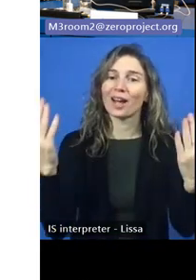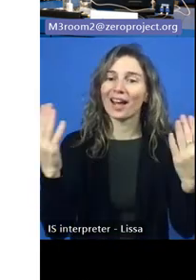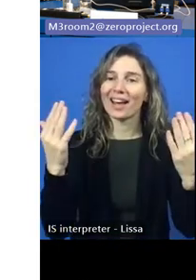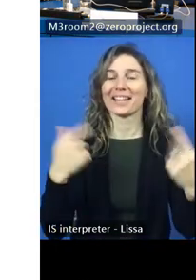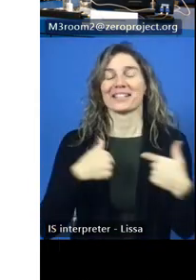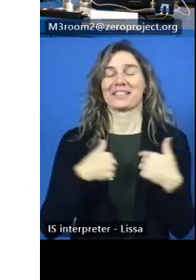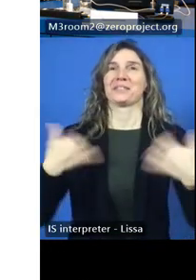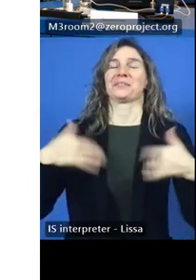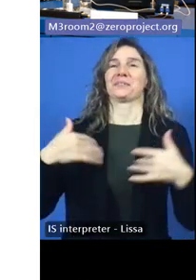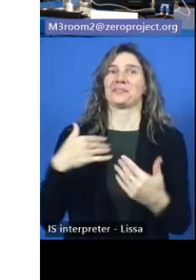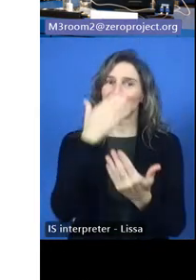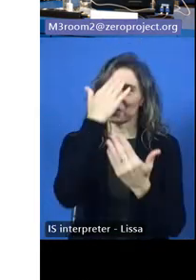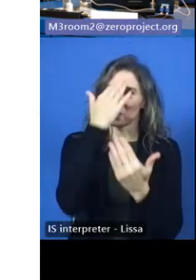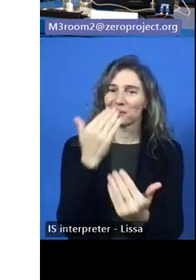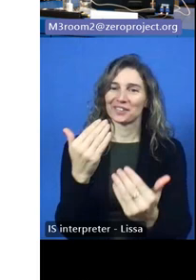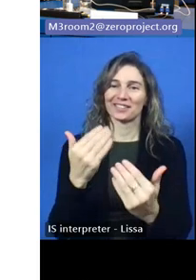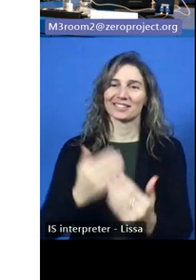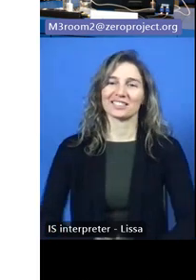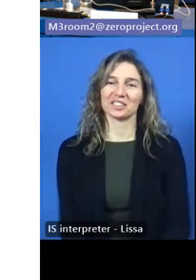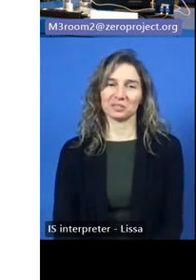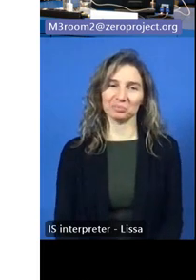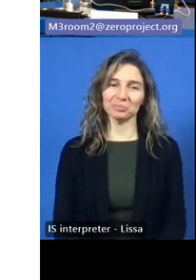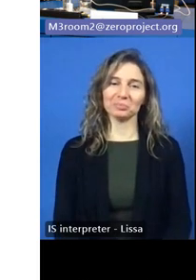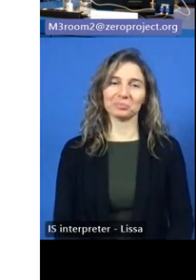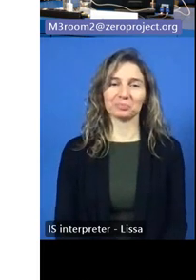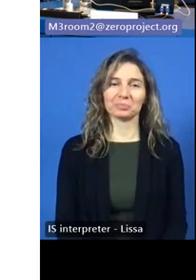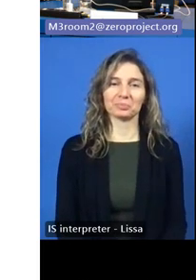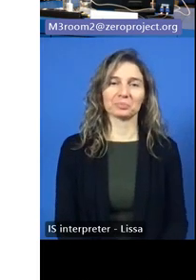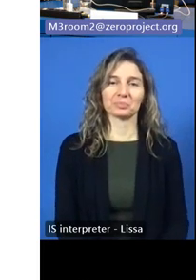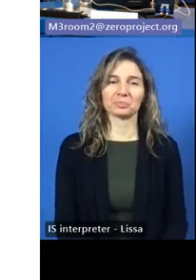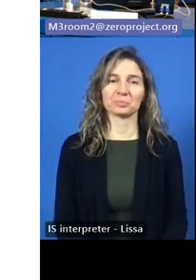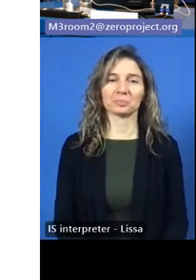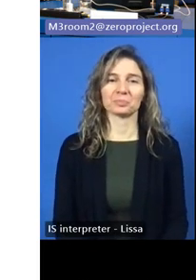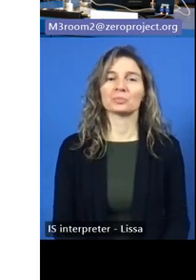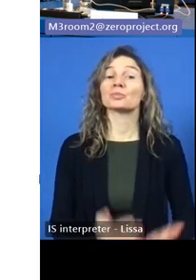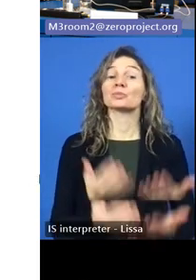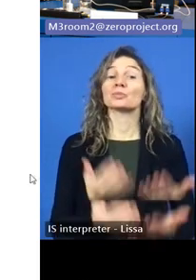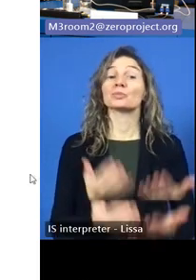this. Let me share with you our work.